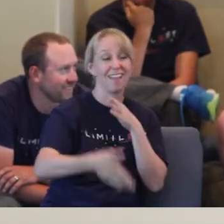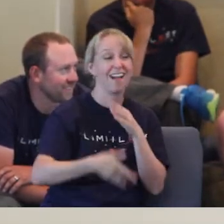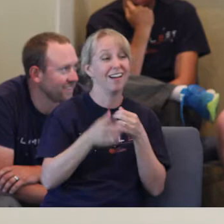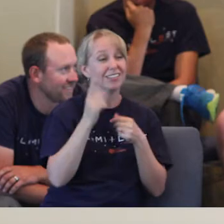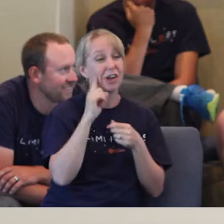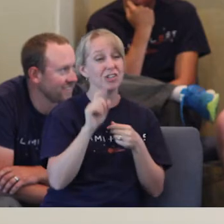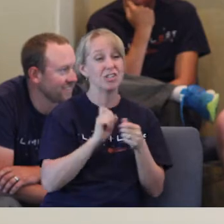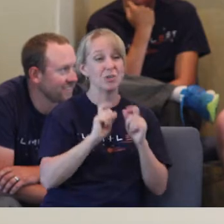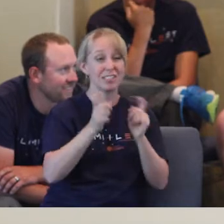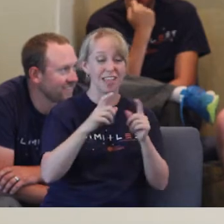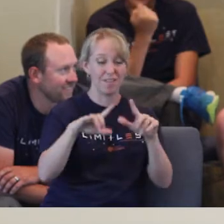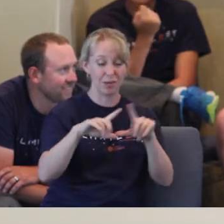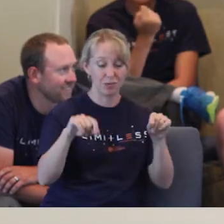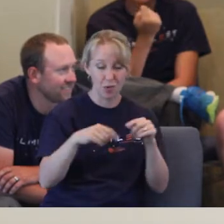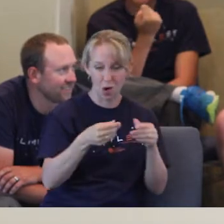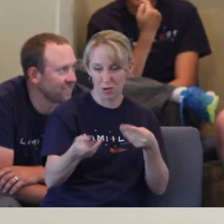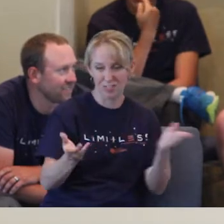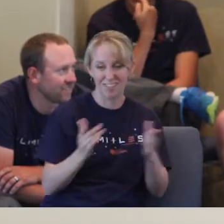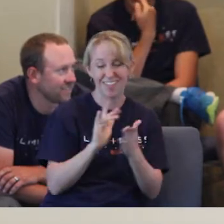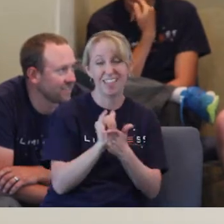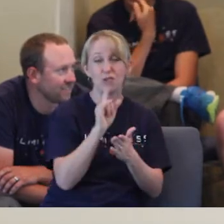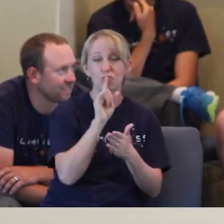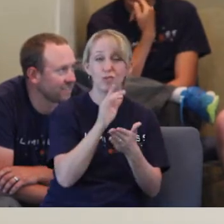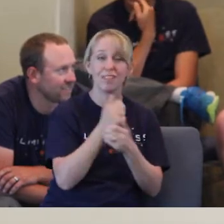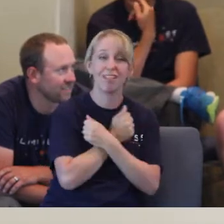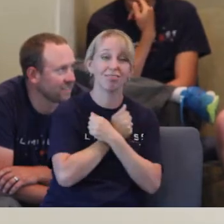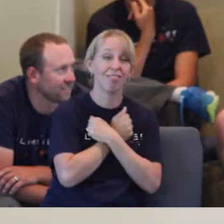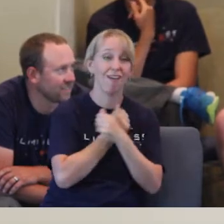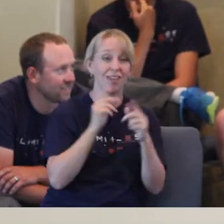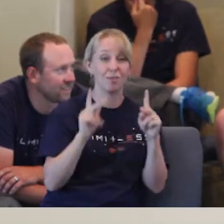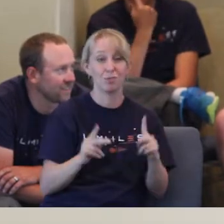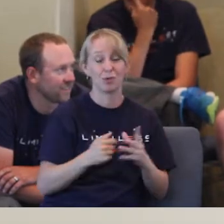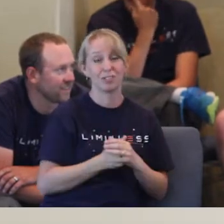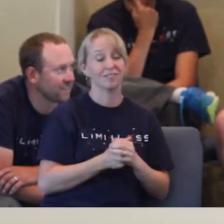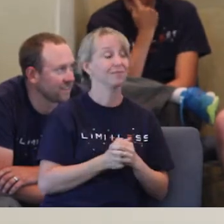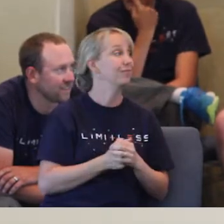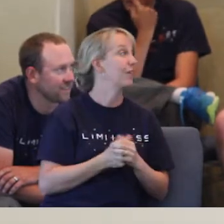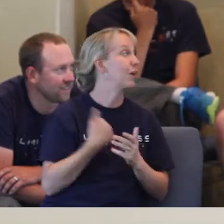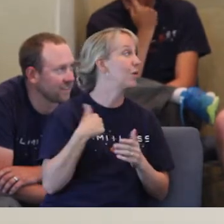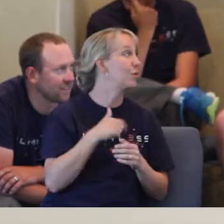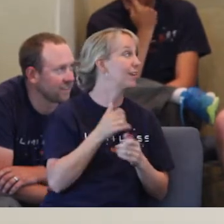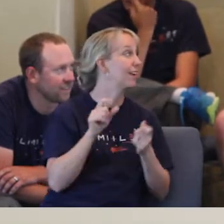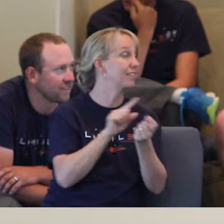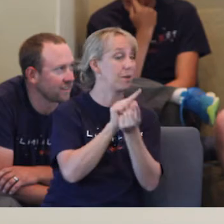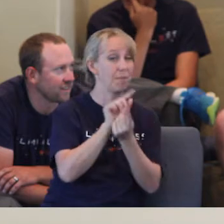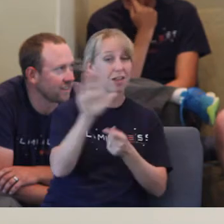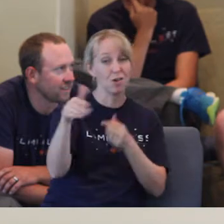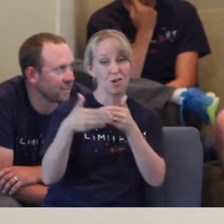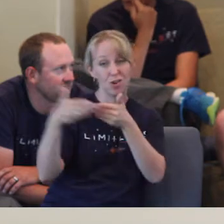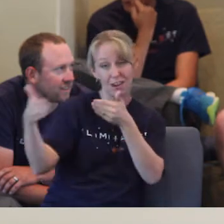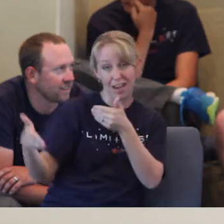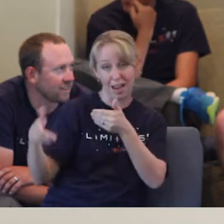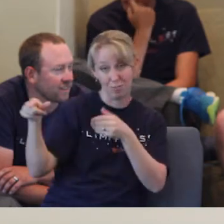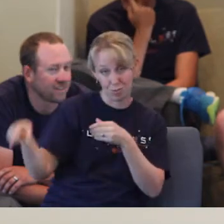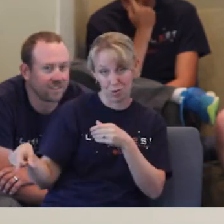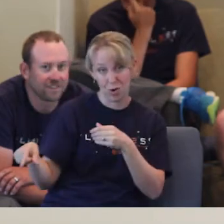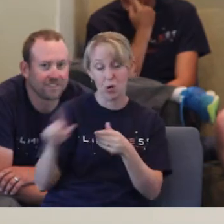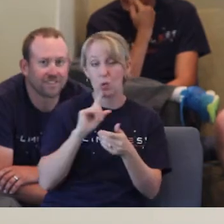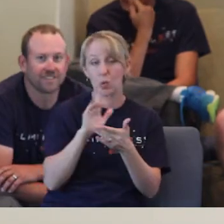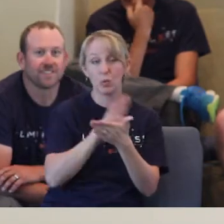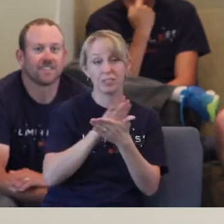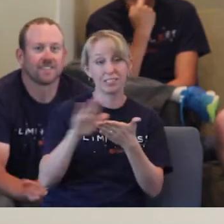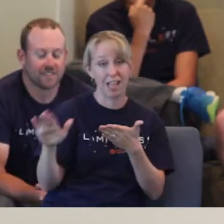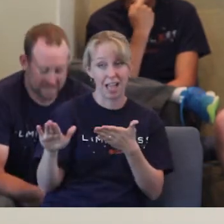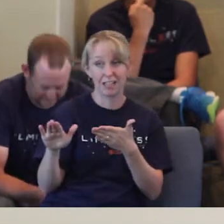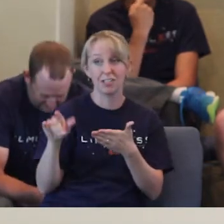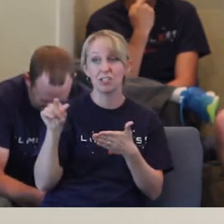us popsicles at the end, and she was giving us postcards, but she was just a really loving person. And we